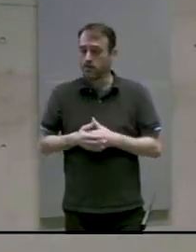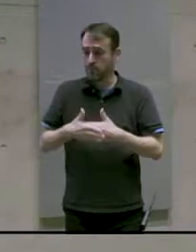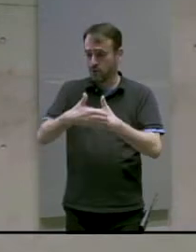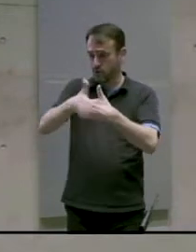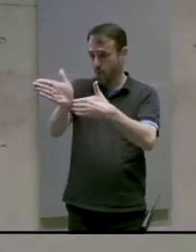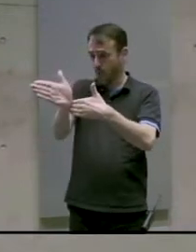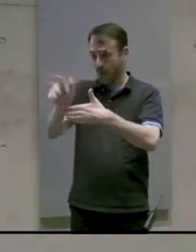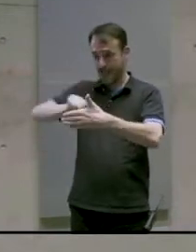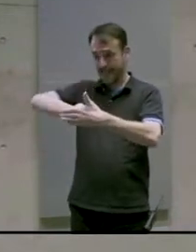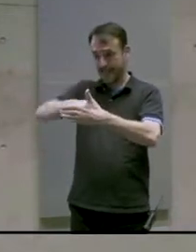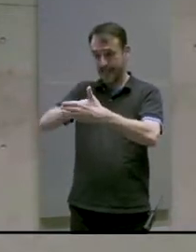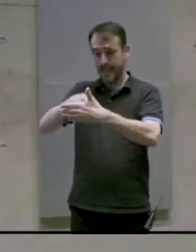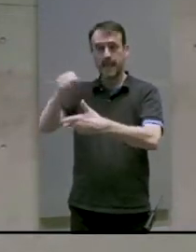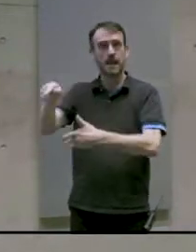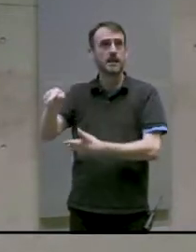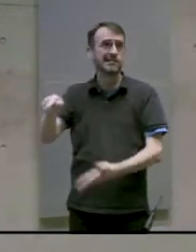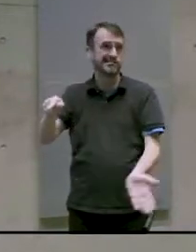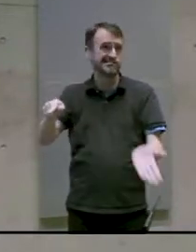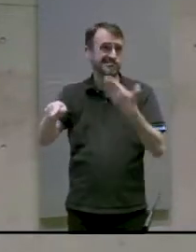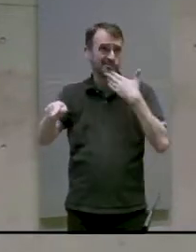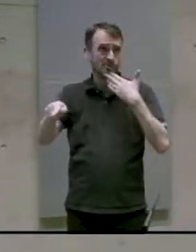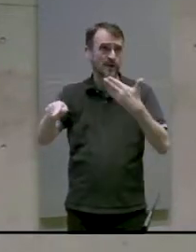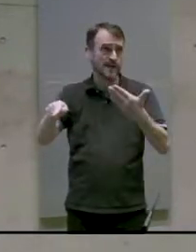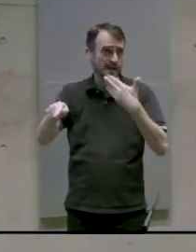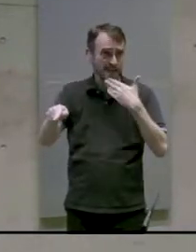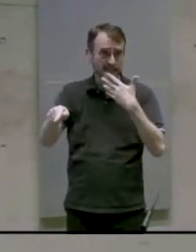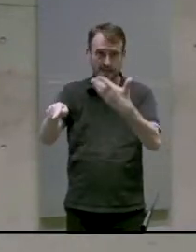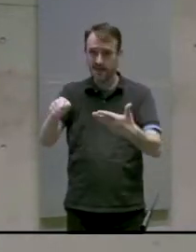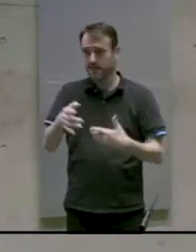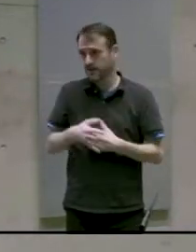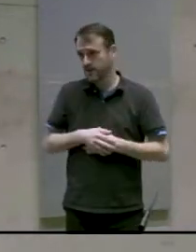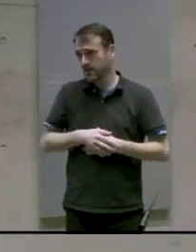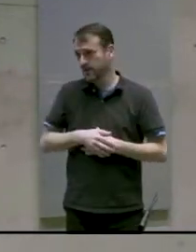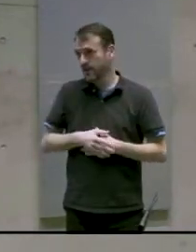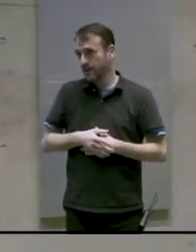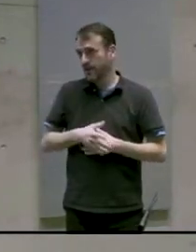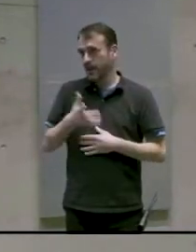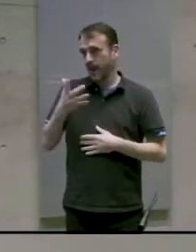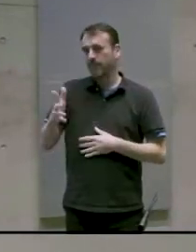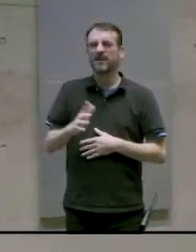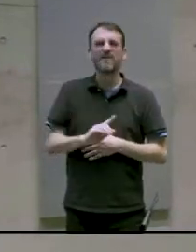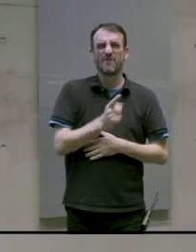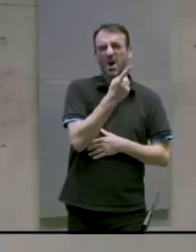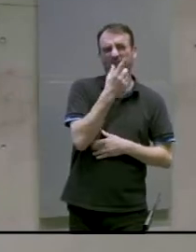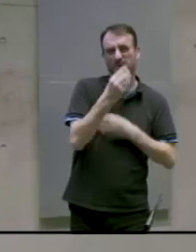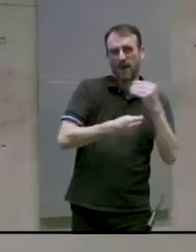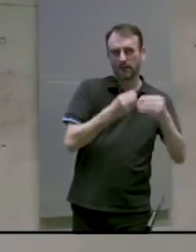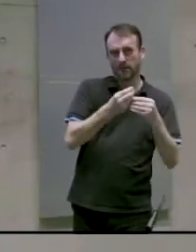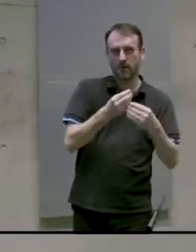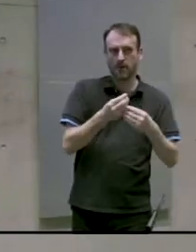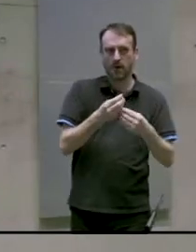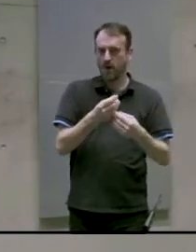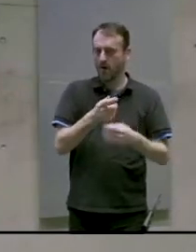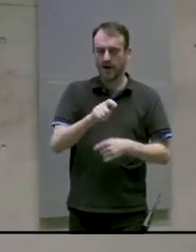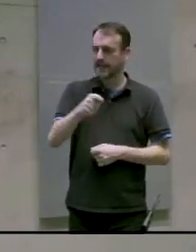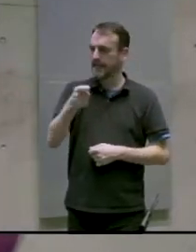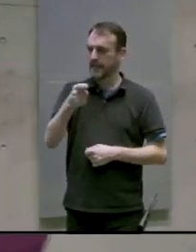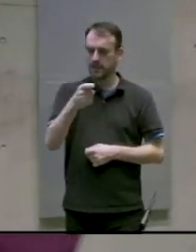is just boring, frankly. It was always in there. That puzzle was always like the first puzzle. Pick up the key and open the